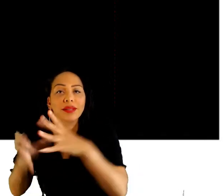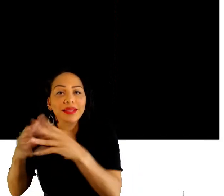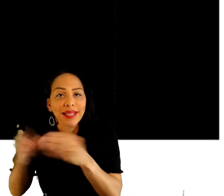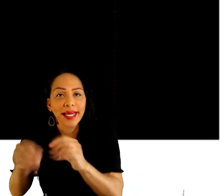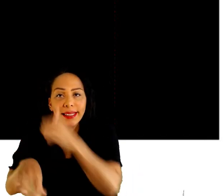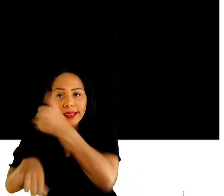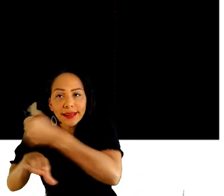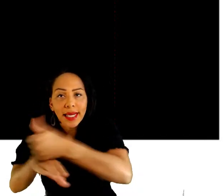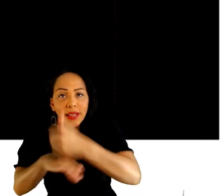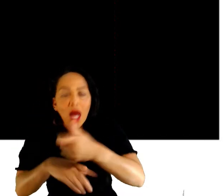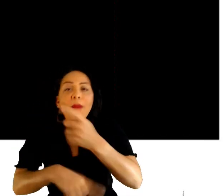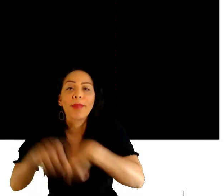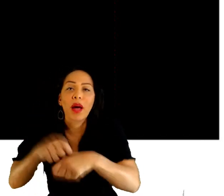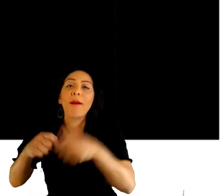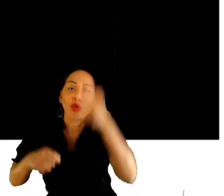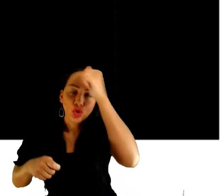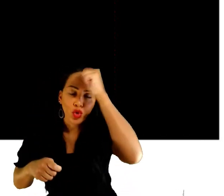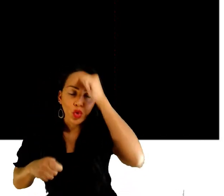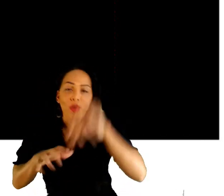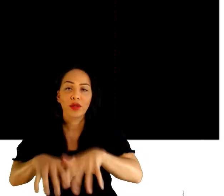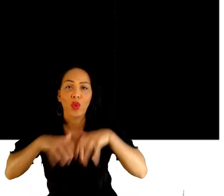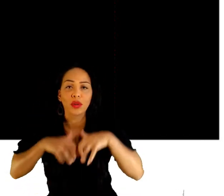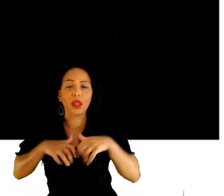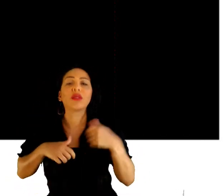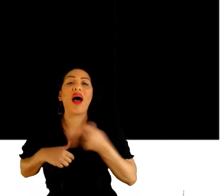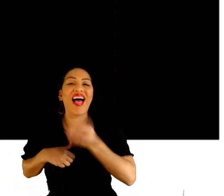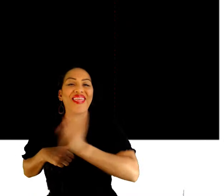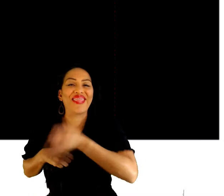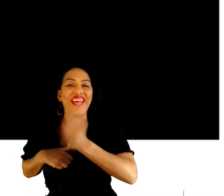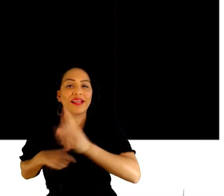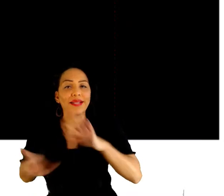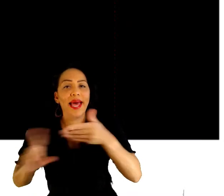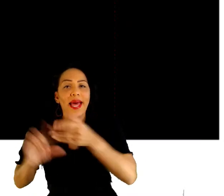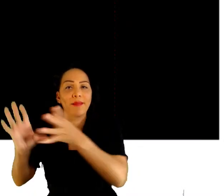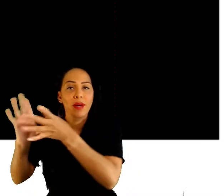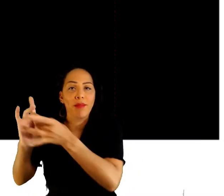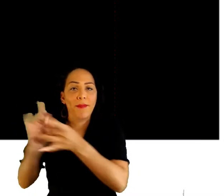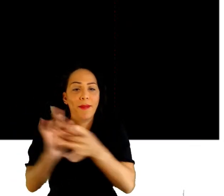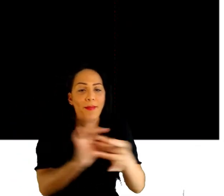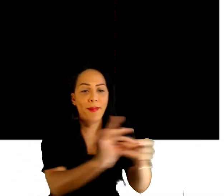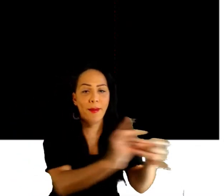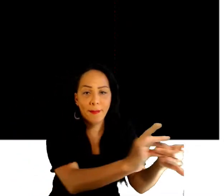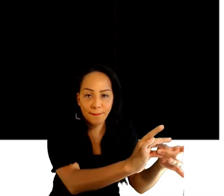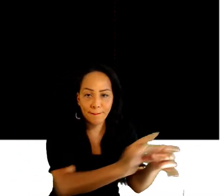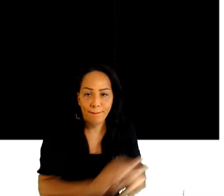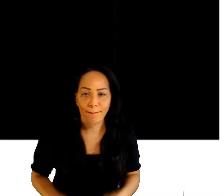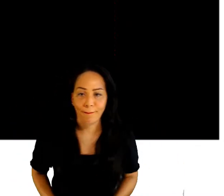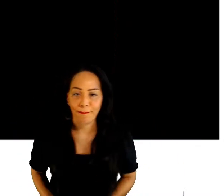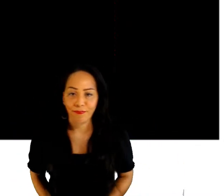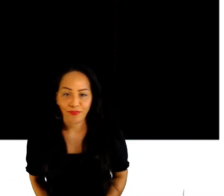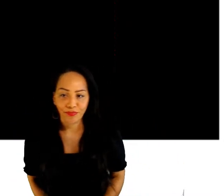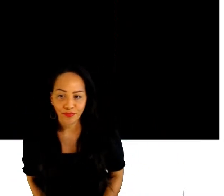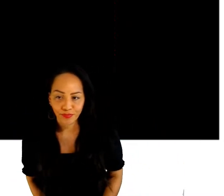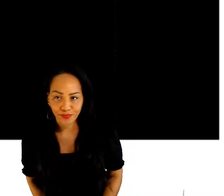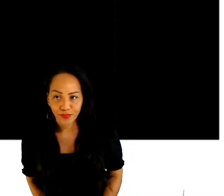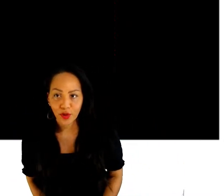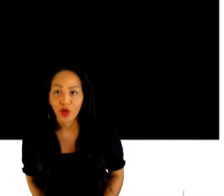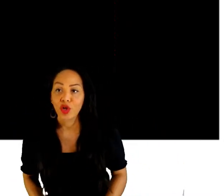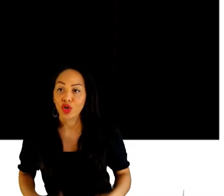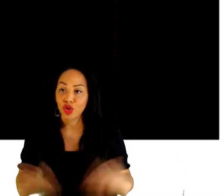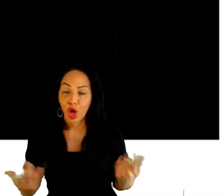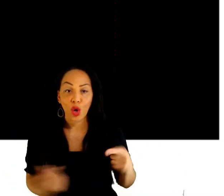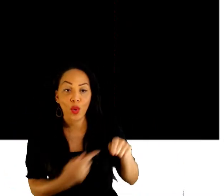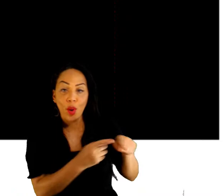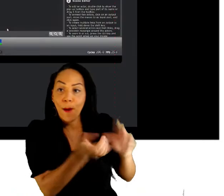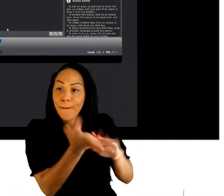can see there anymore, but we have on screen, first of all, it shows the actual interface that Mark uses and that he sees on